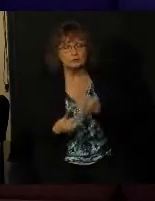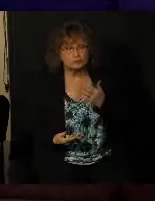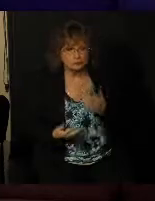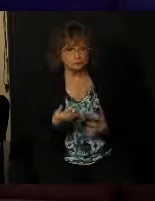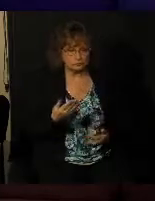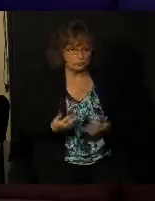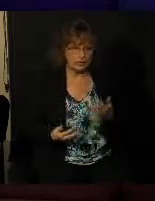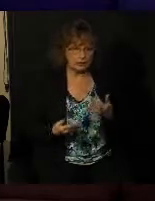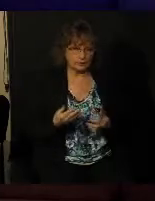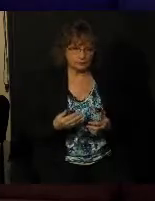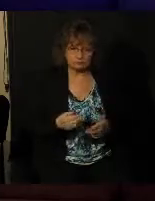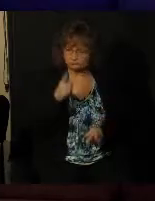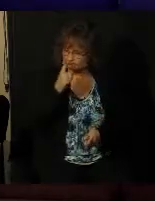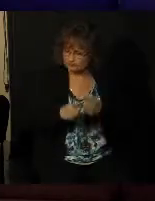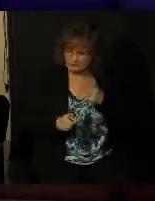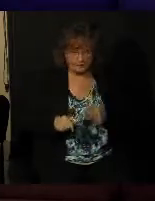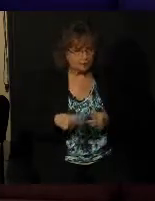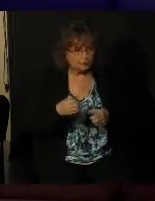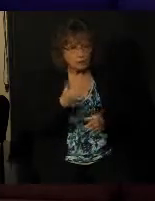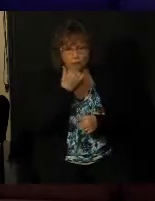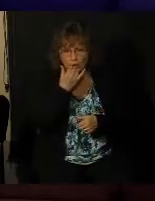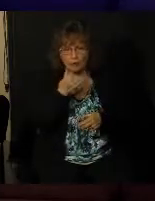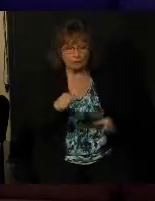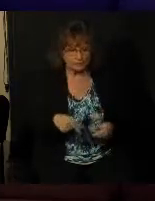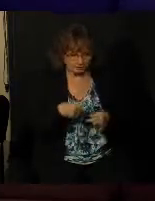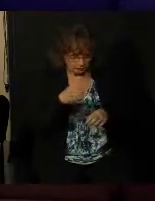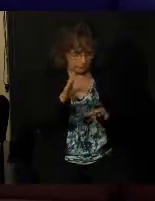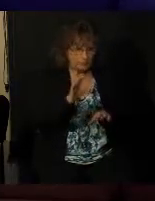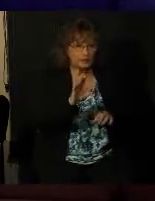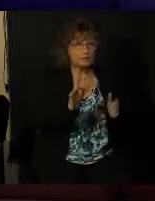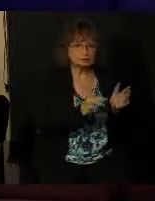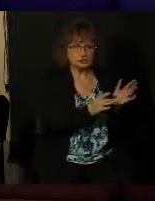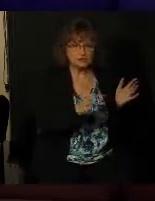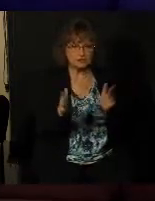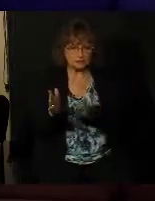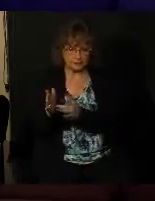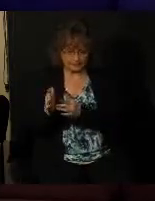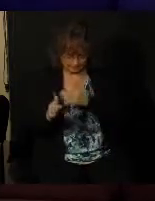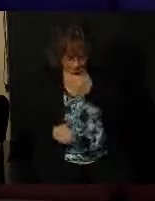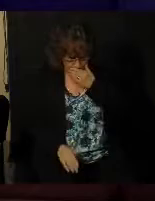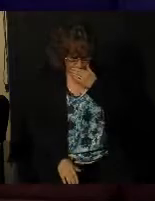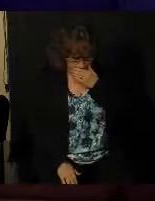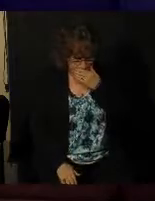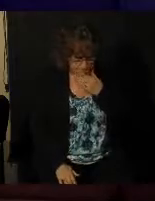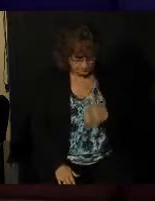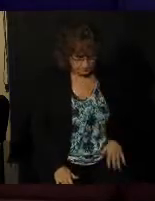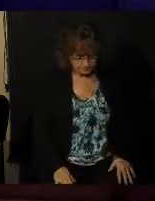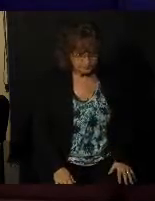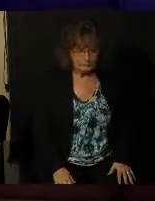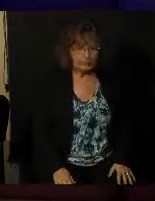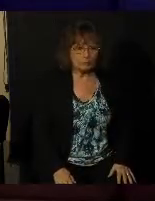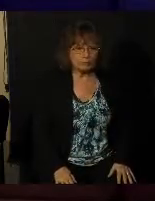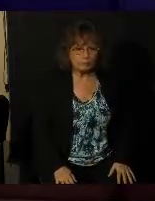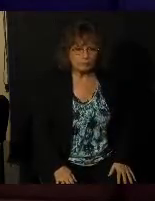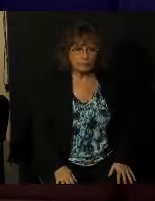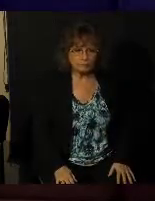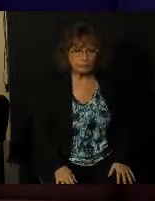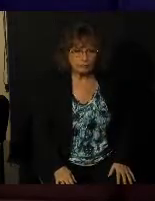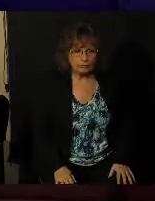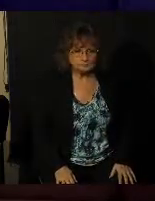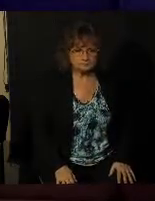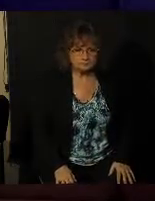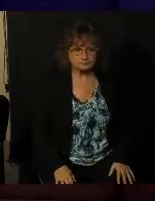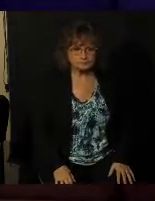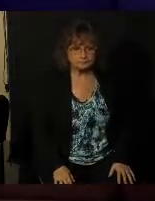them Jesus. You just can't go wrong. And brother, we are in your court.